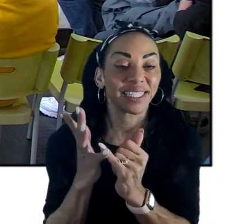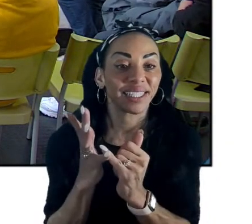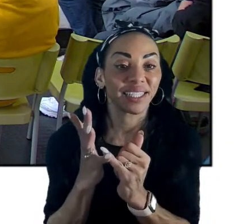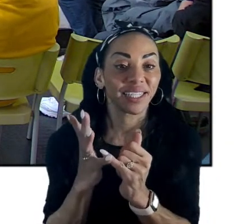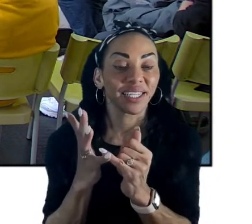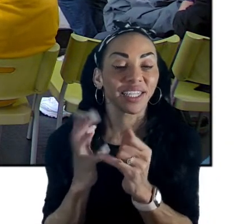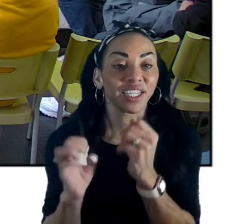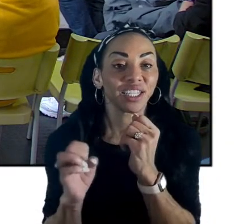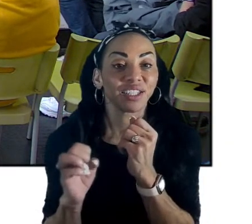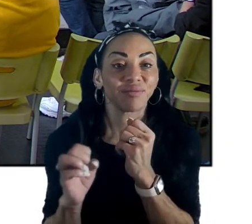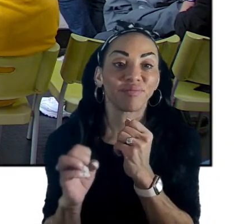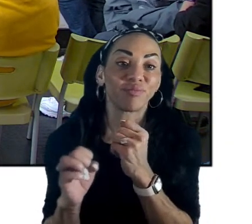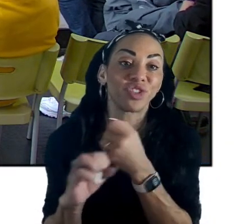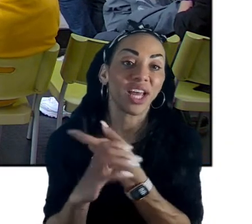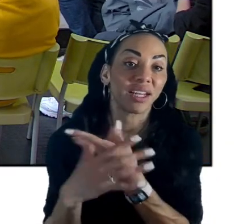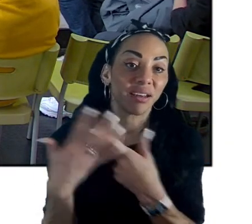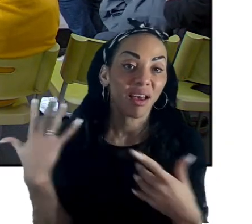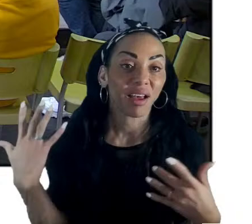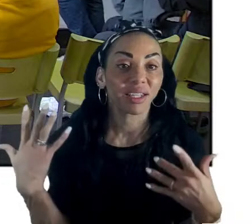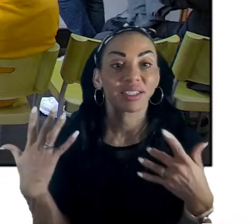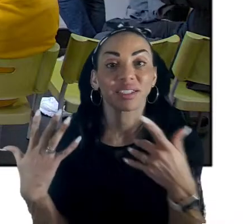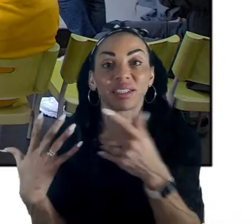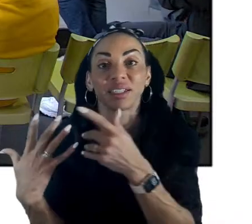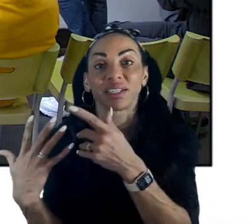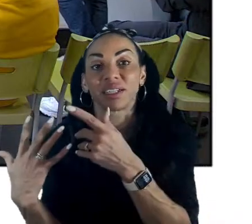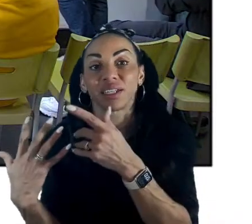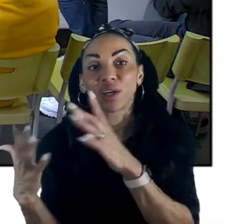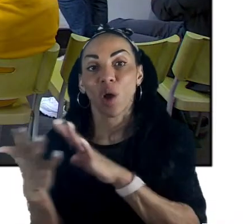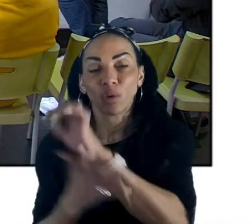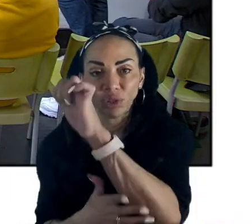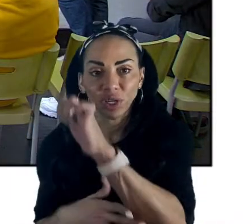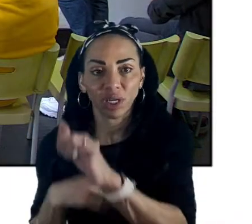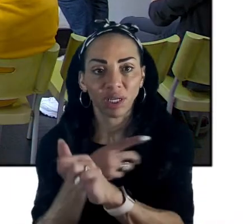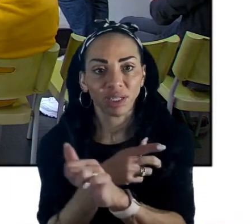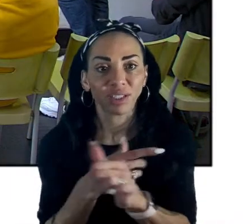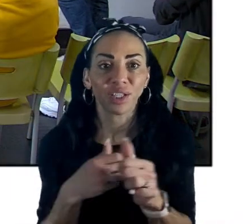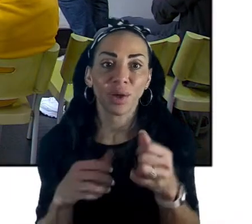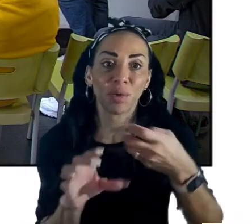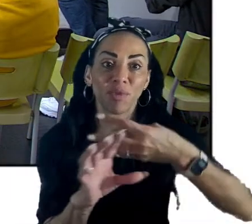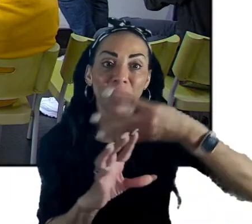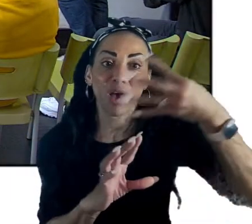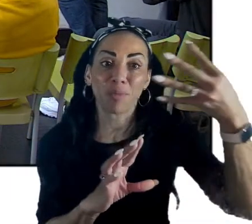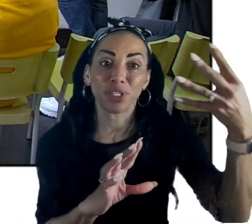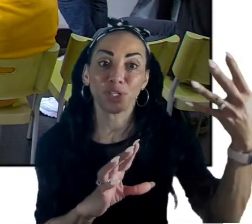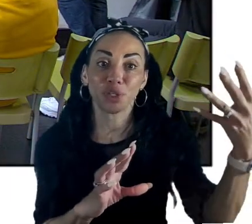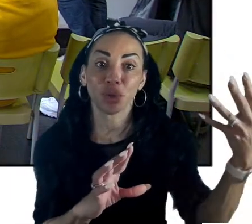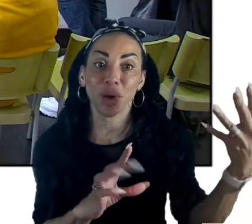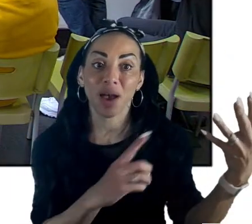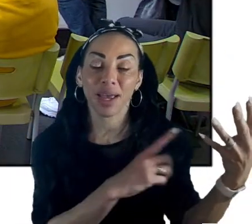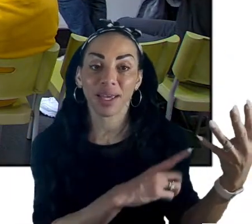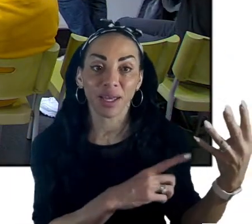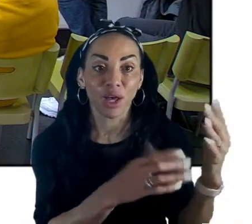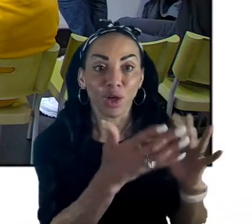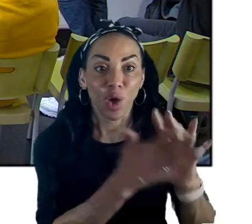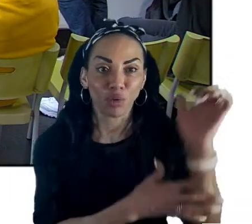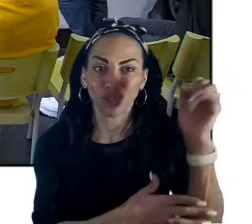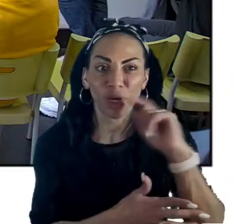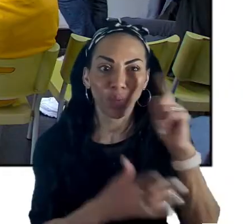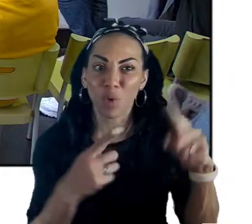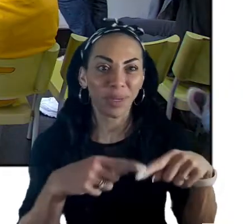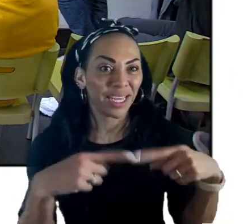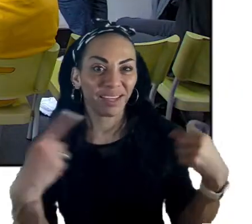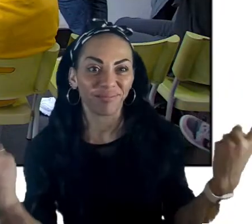to LGBTQ people will be pretty biased against in that respect. So. And it feels like when you're thinking about AI